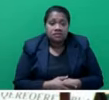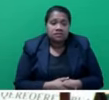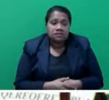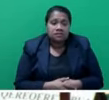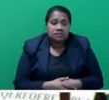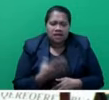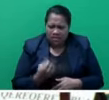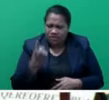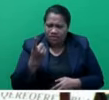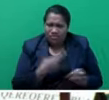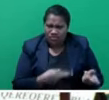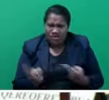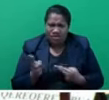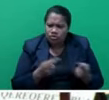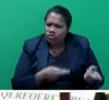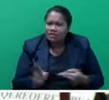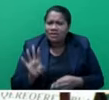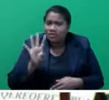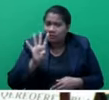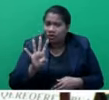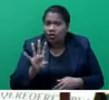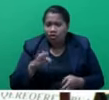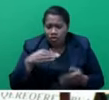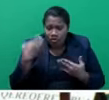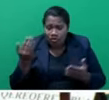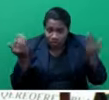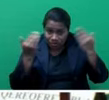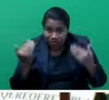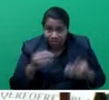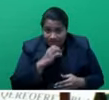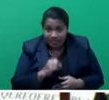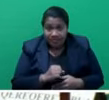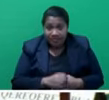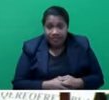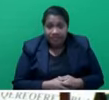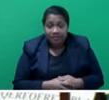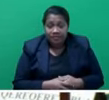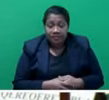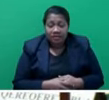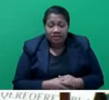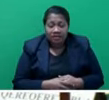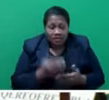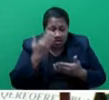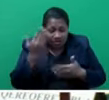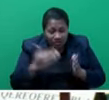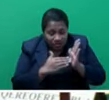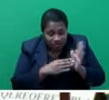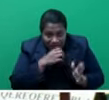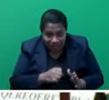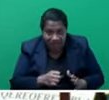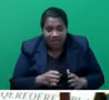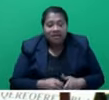one recommendation, recommendation 4, Honourable Chairman, which you highlighted, which was highlighted by the Honourable Chairman,